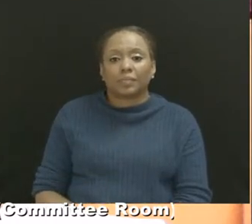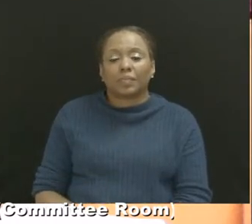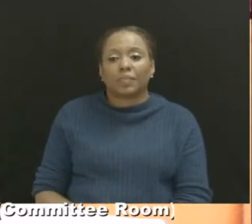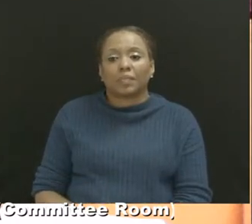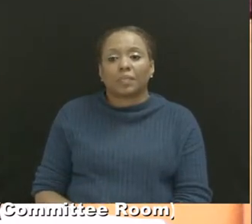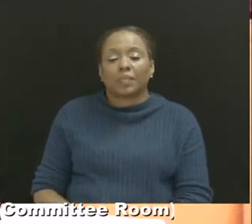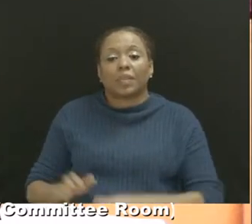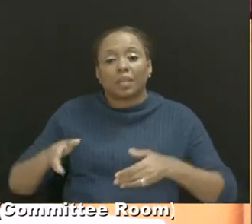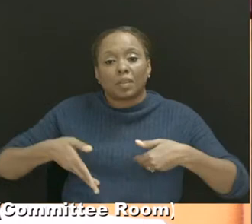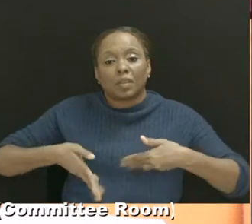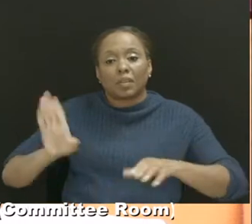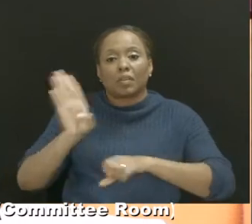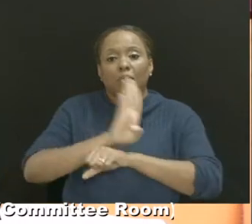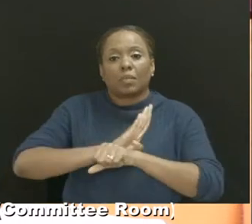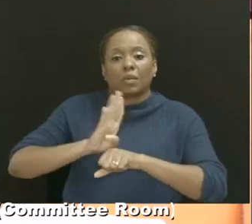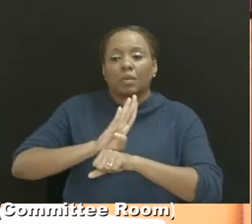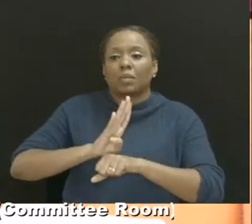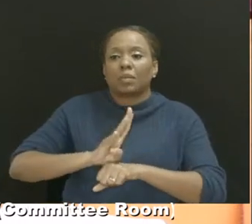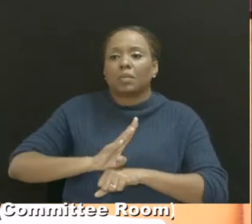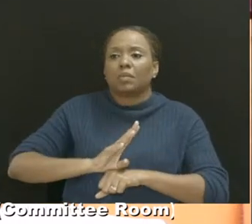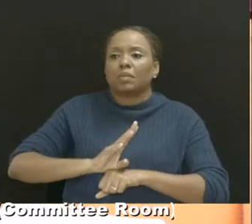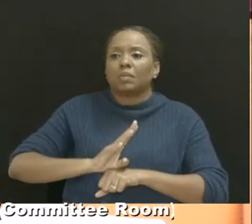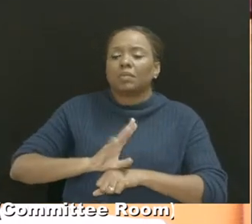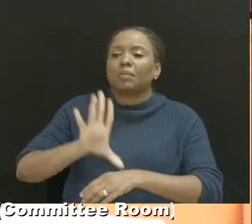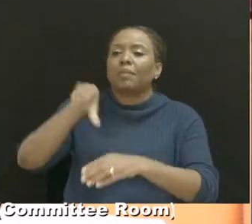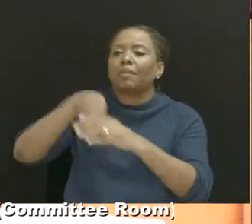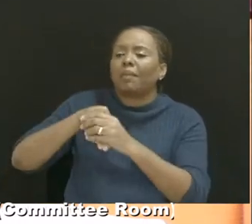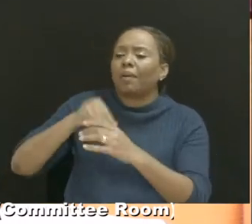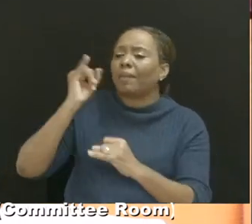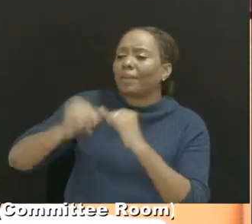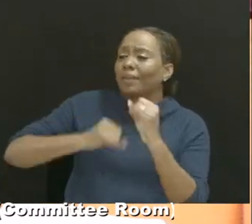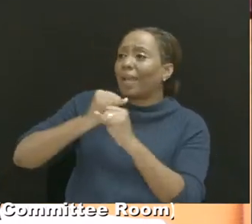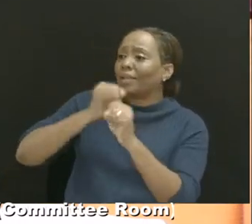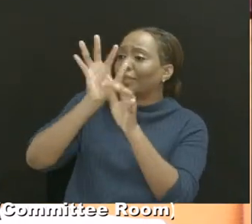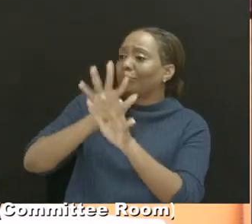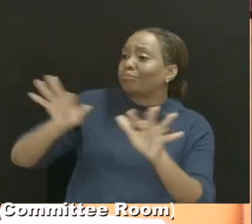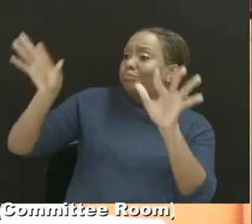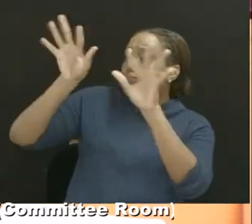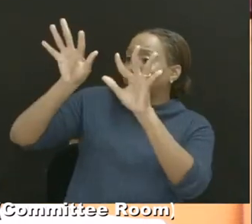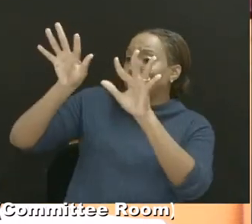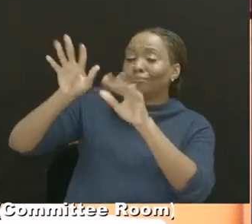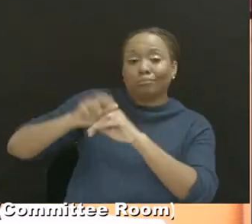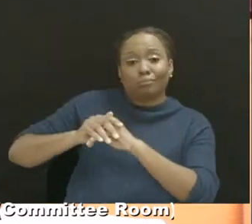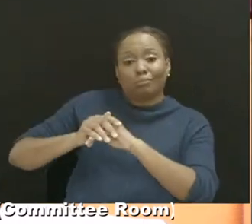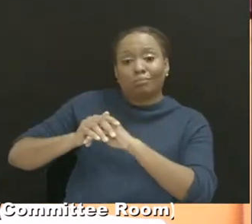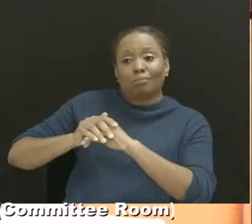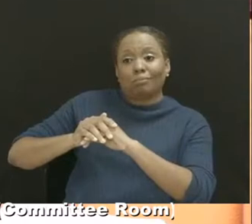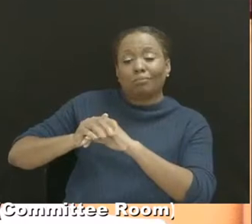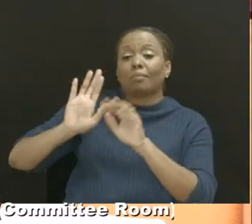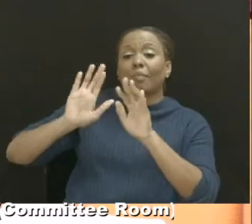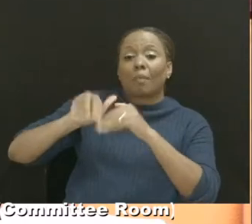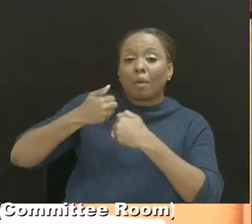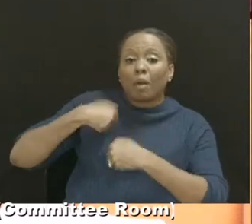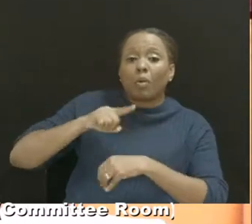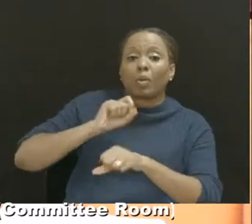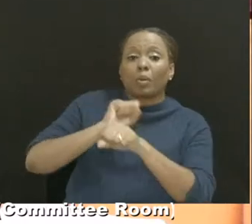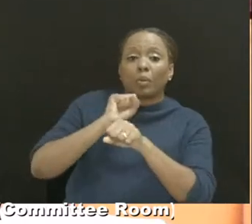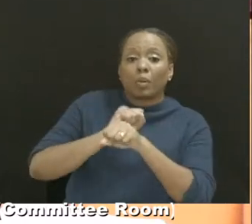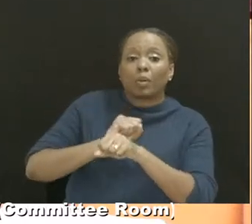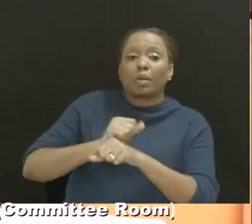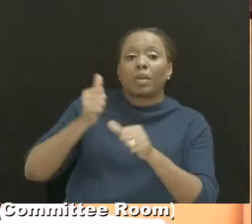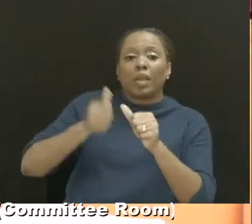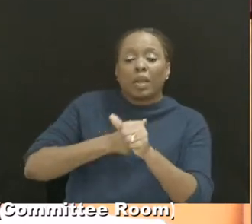and an international stake as it relates to what we do in